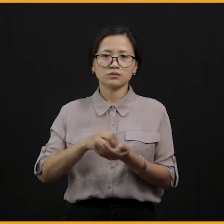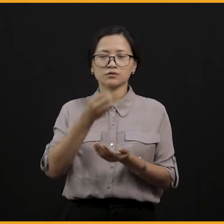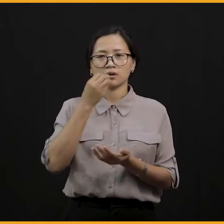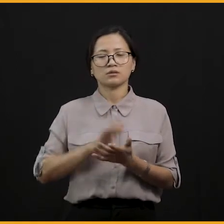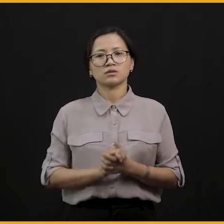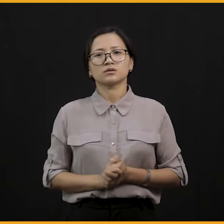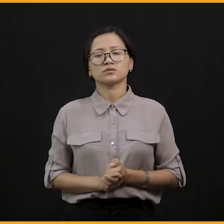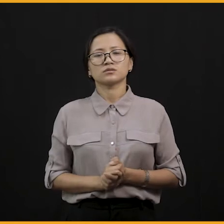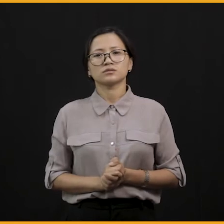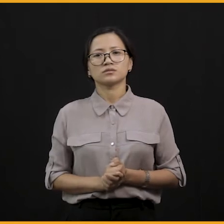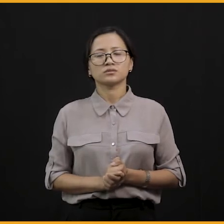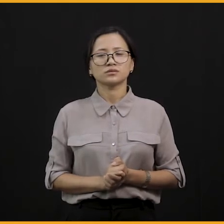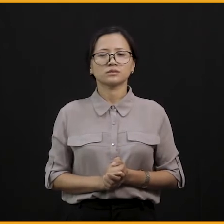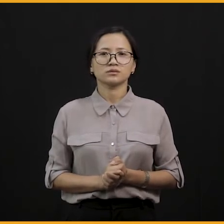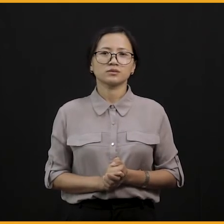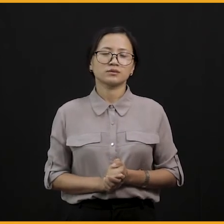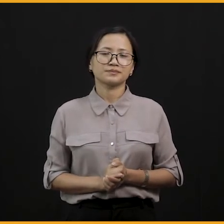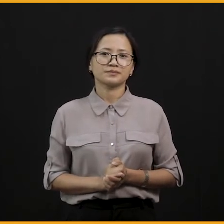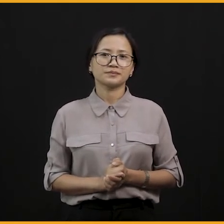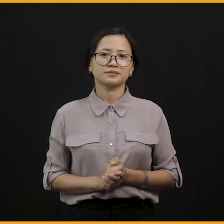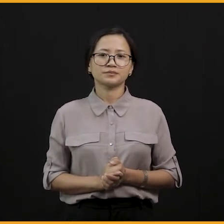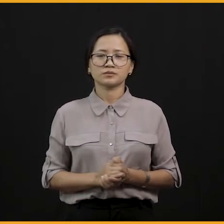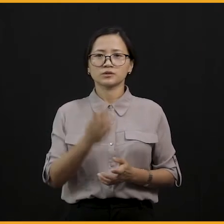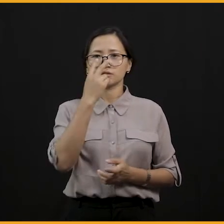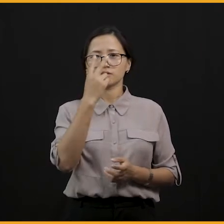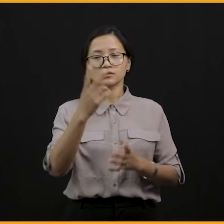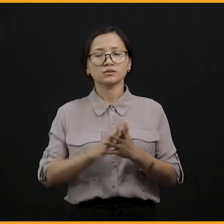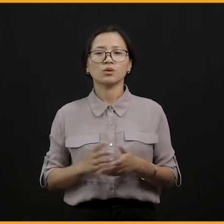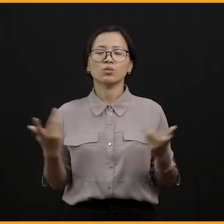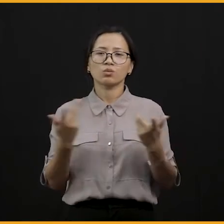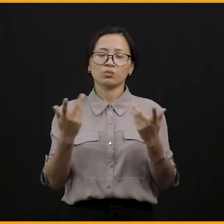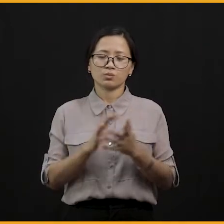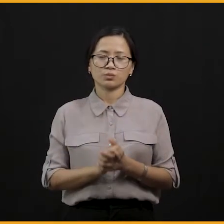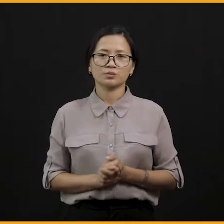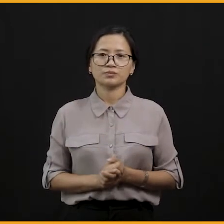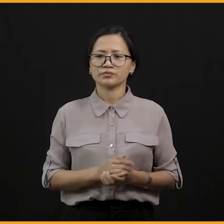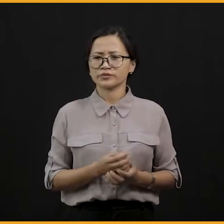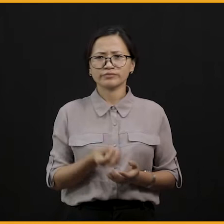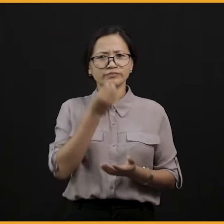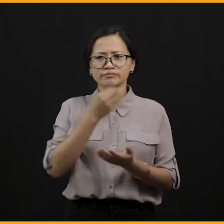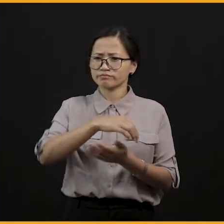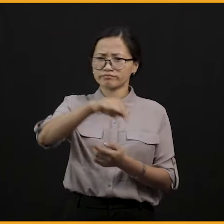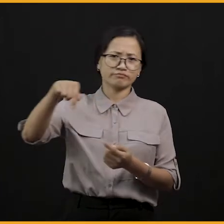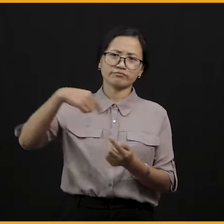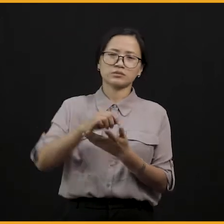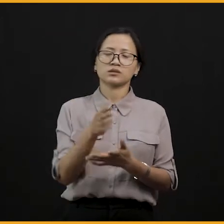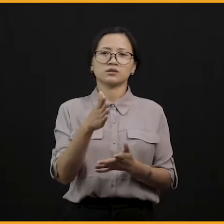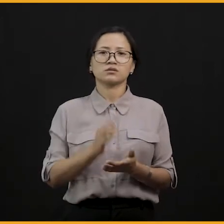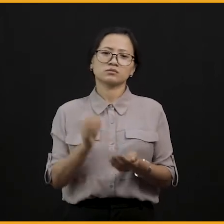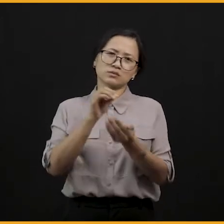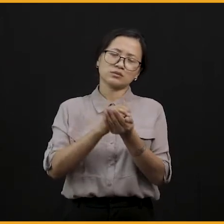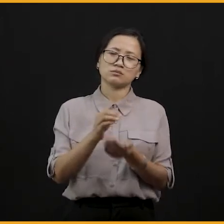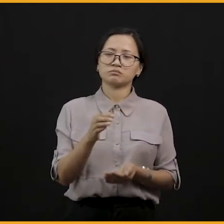This grasshopper was making fun of them, right? But now you can see here, there are no foods around. He did not store